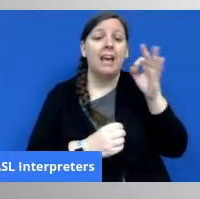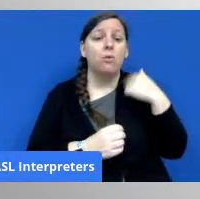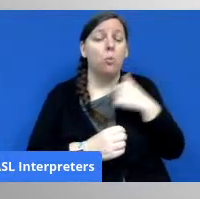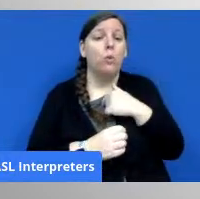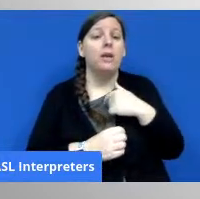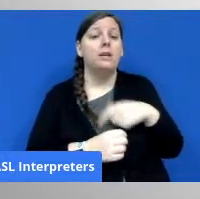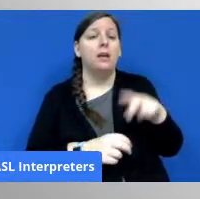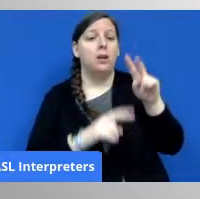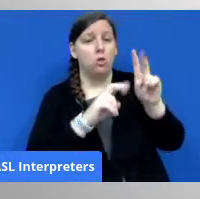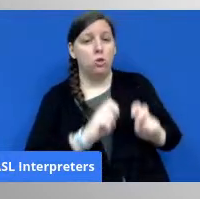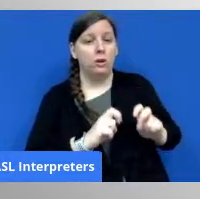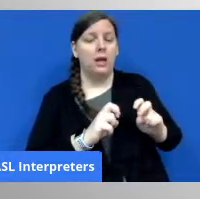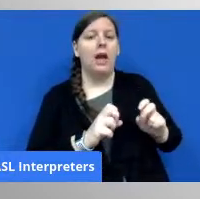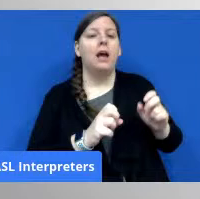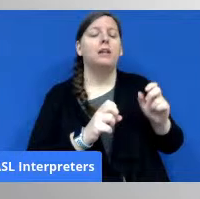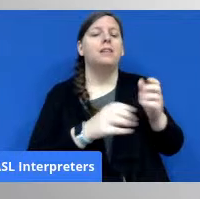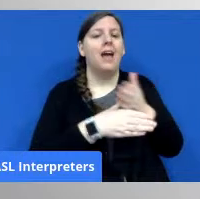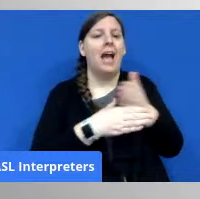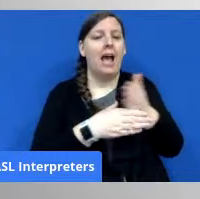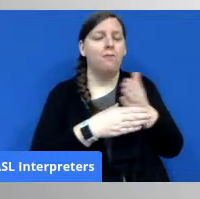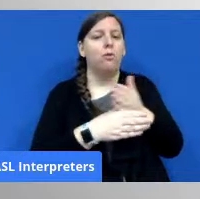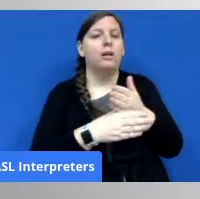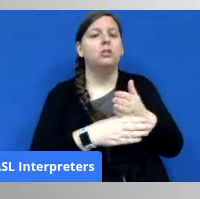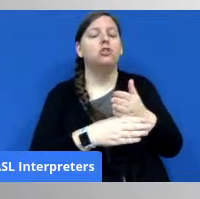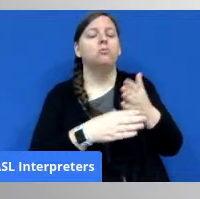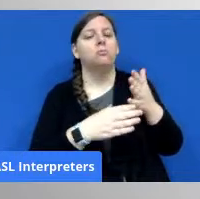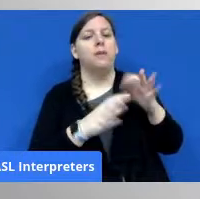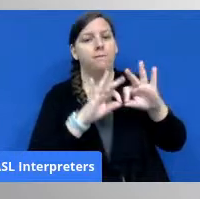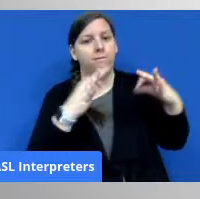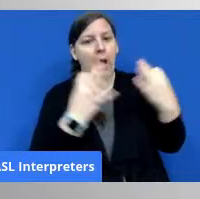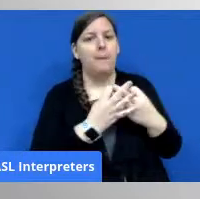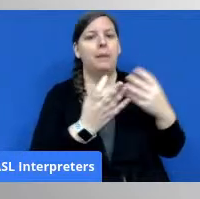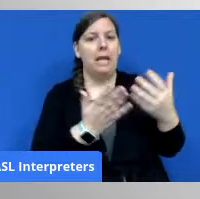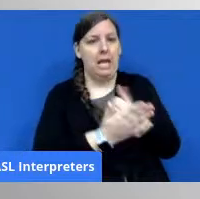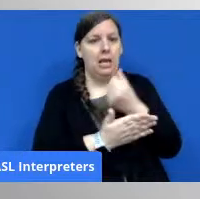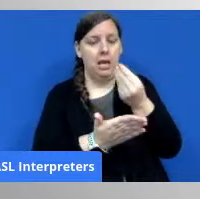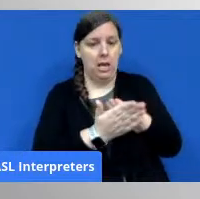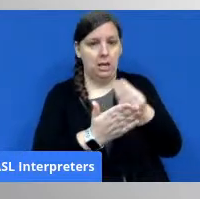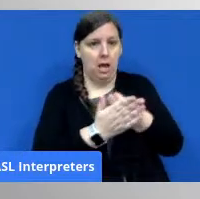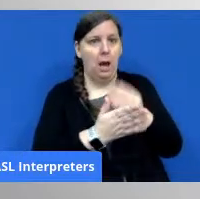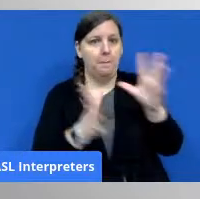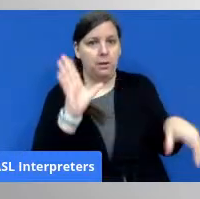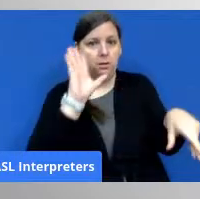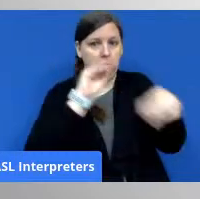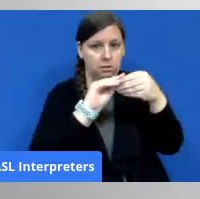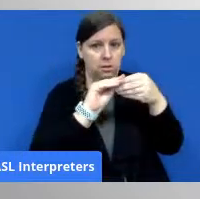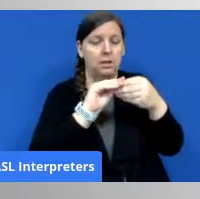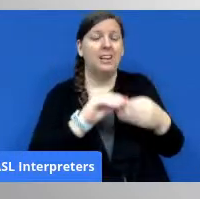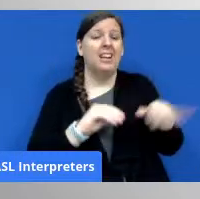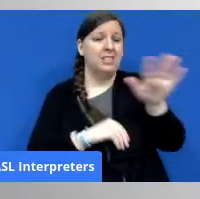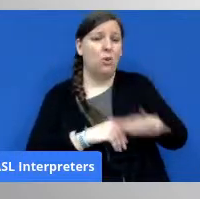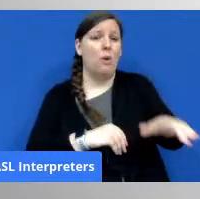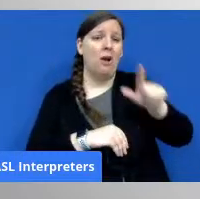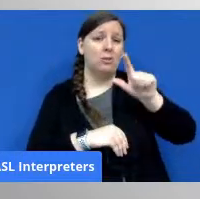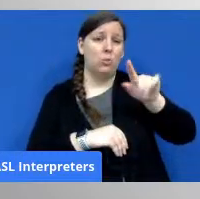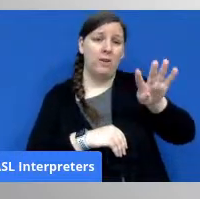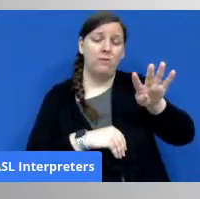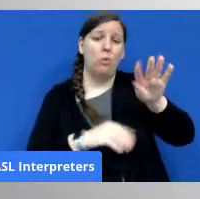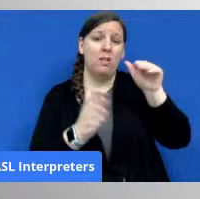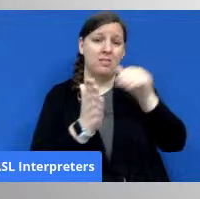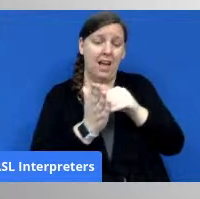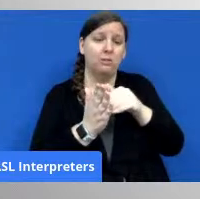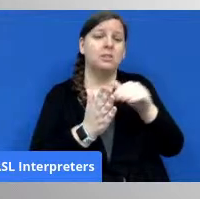in Athens, around $24,000, according to census data last year in 2019